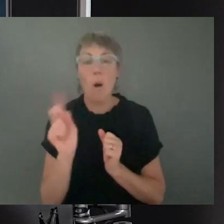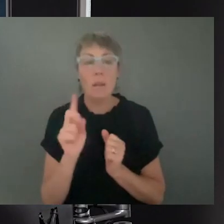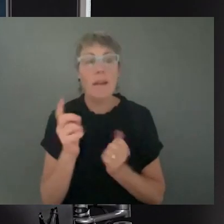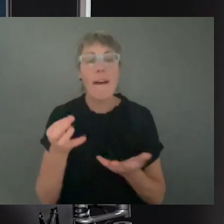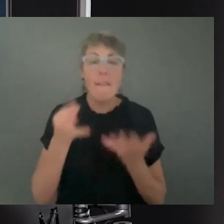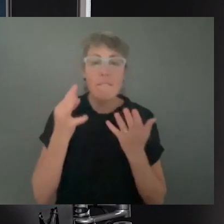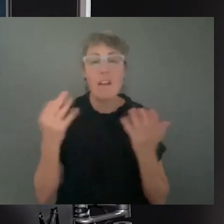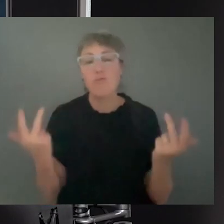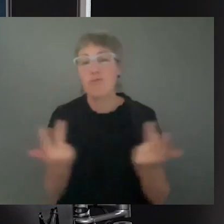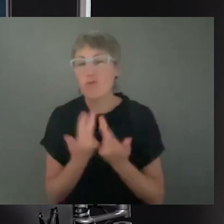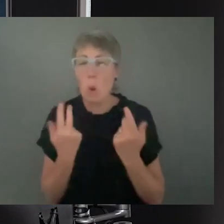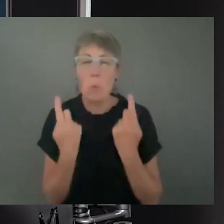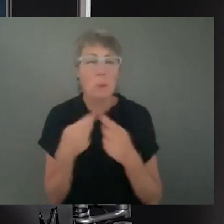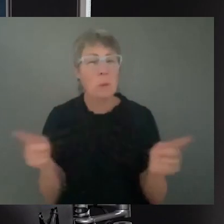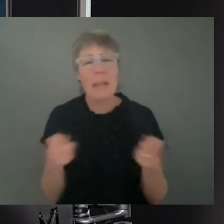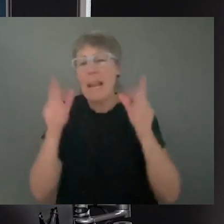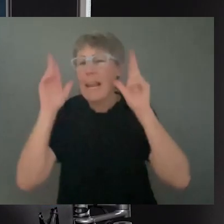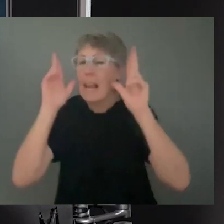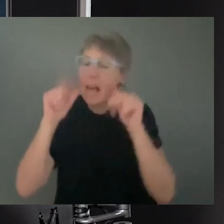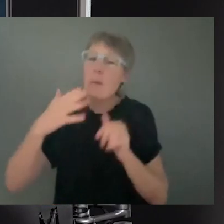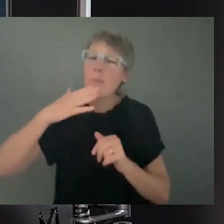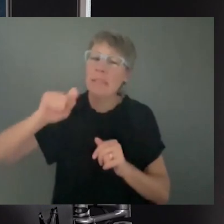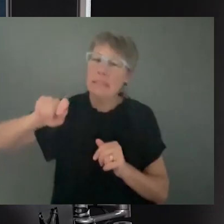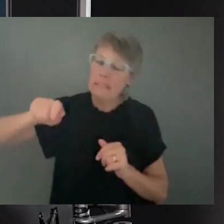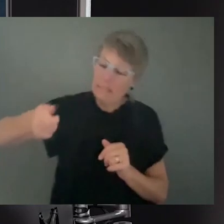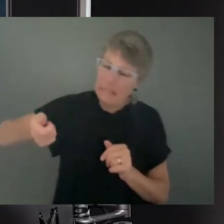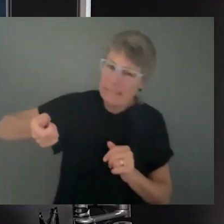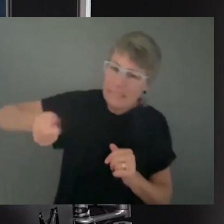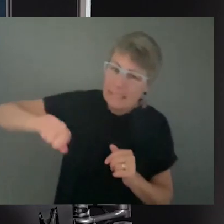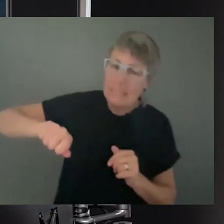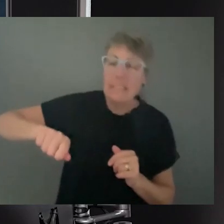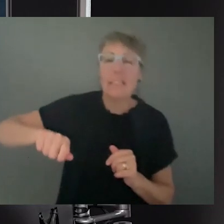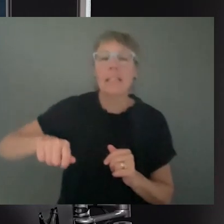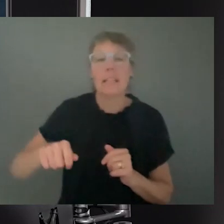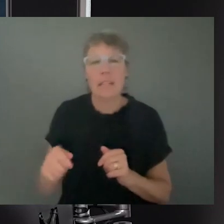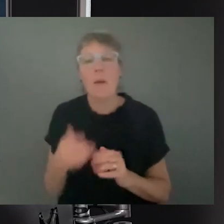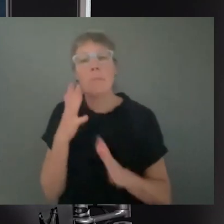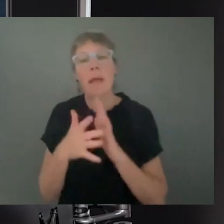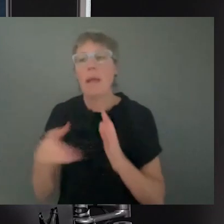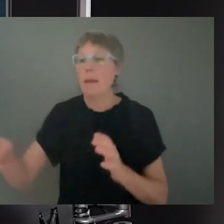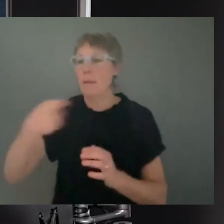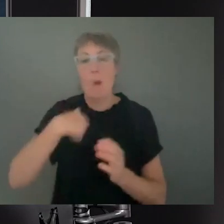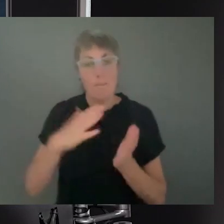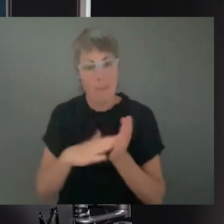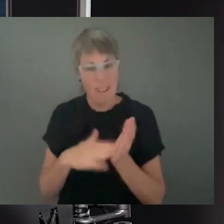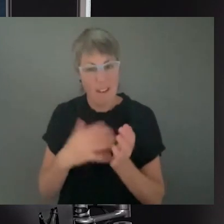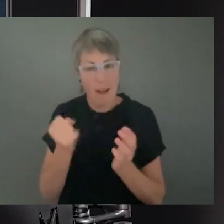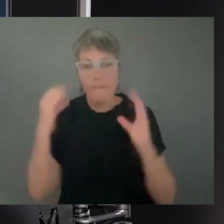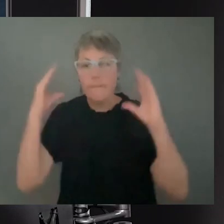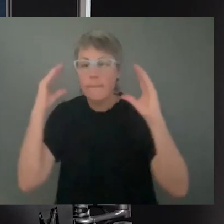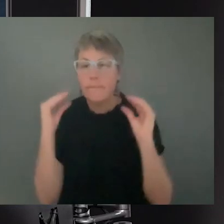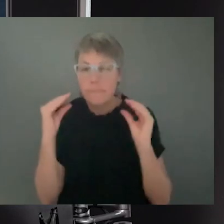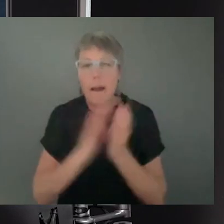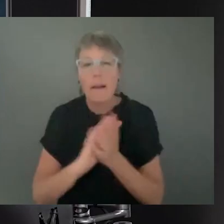and restaurants have their music too loud for conversation, and also suggested large print on menus. So easy and so